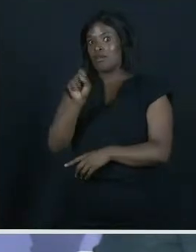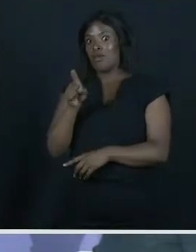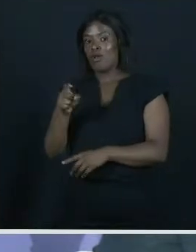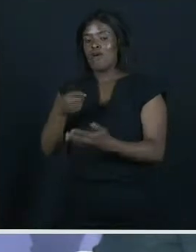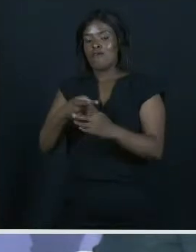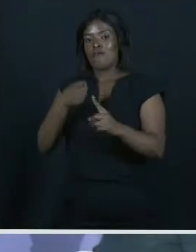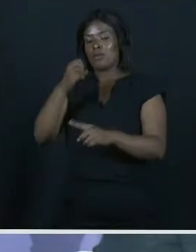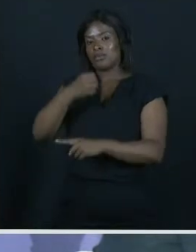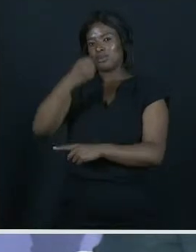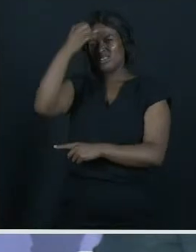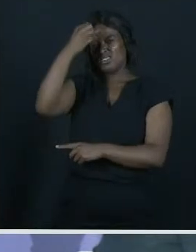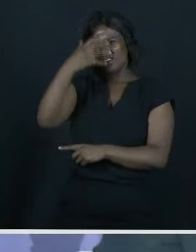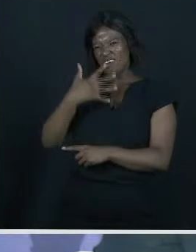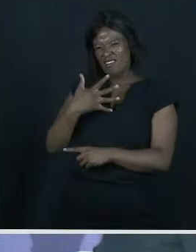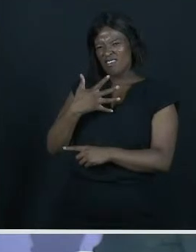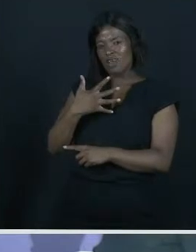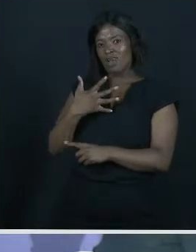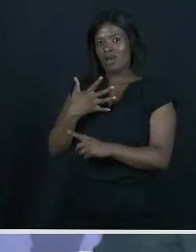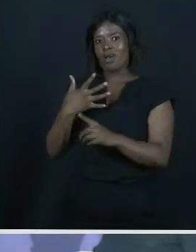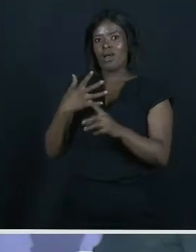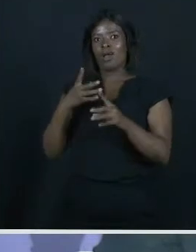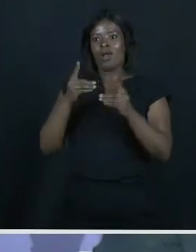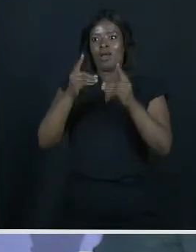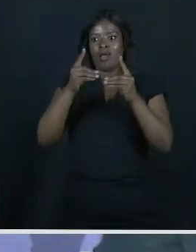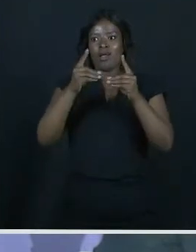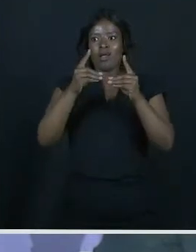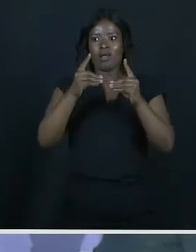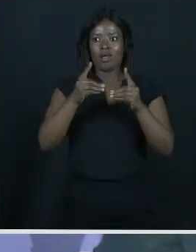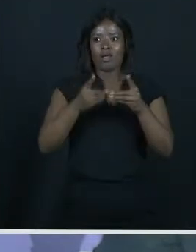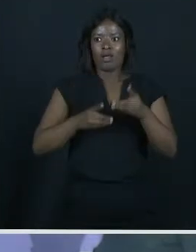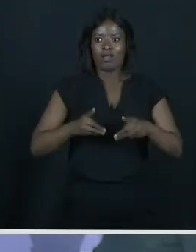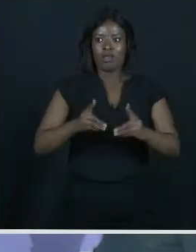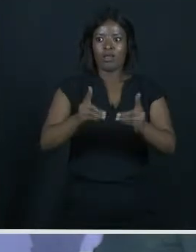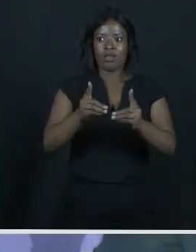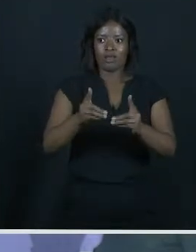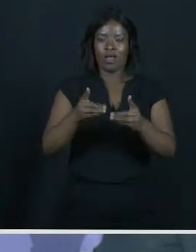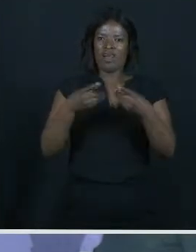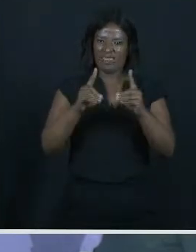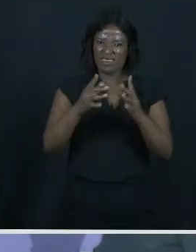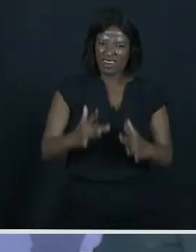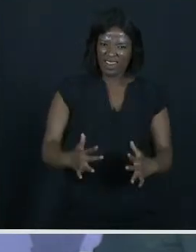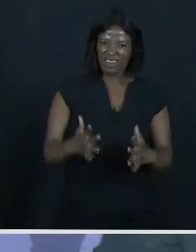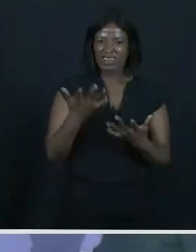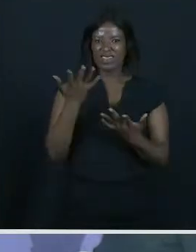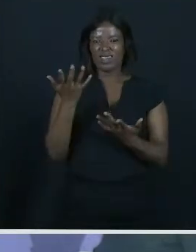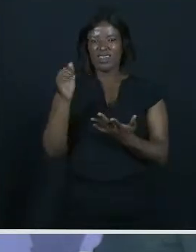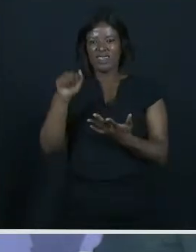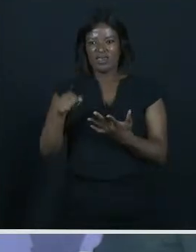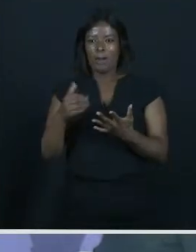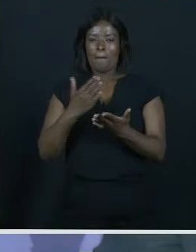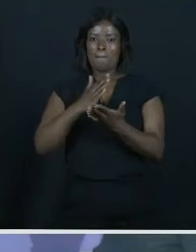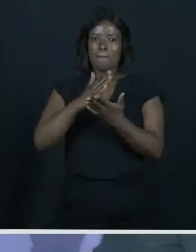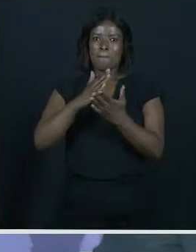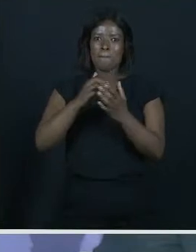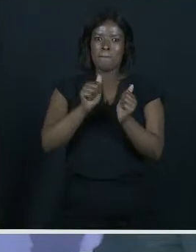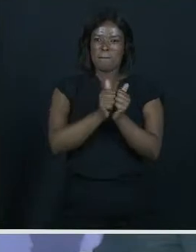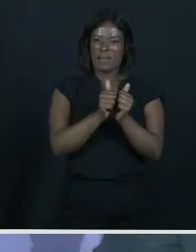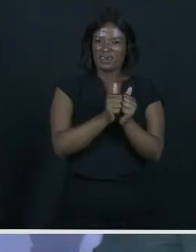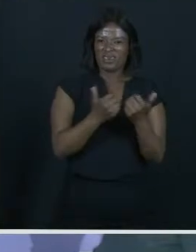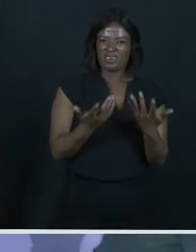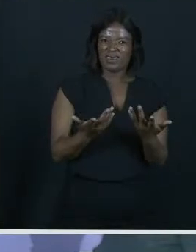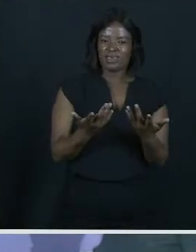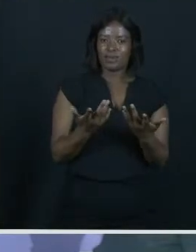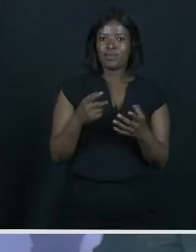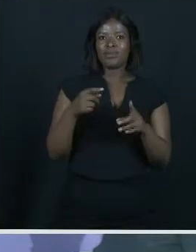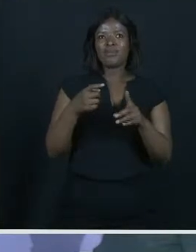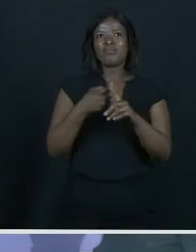Africa director at the European Commission's Directorate General for International Partnerships since June